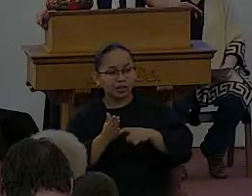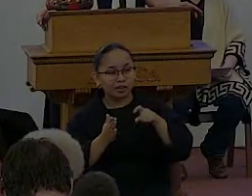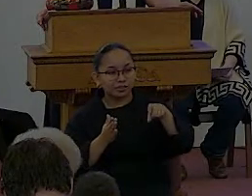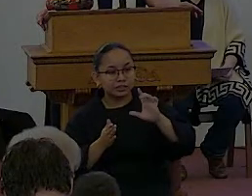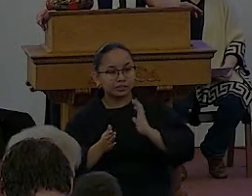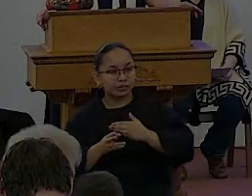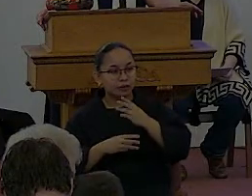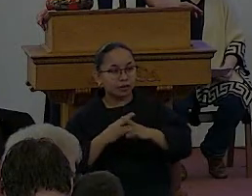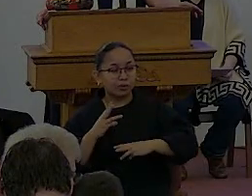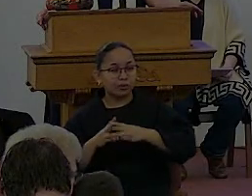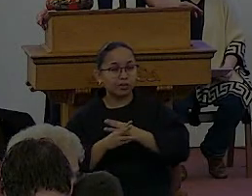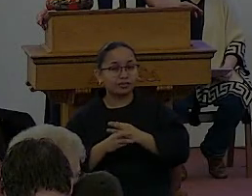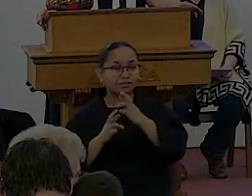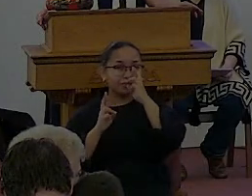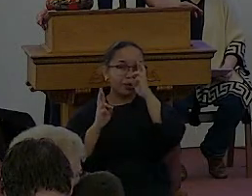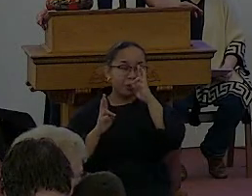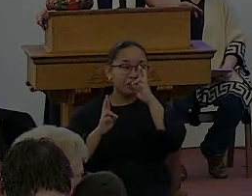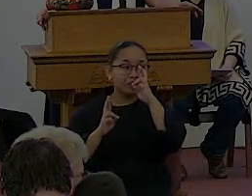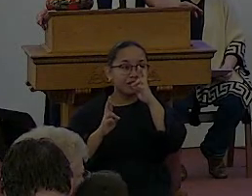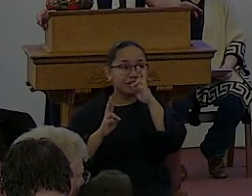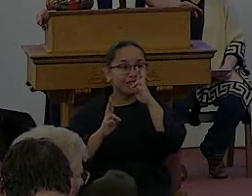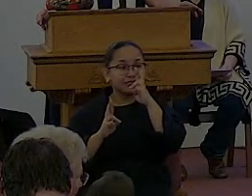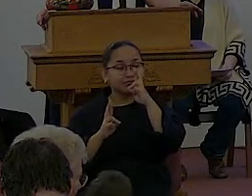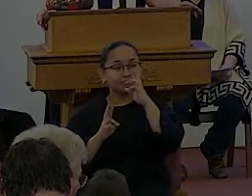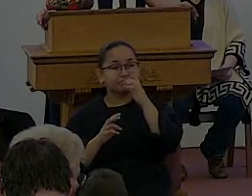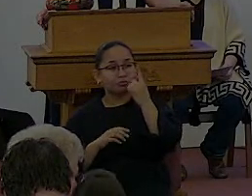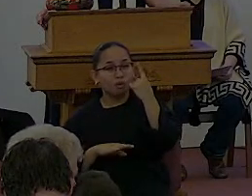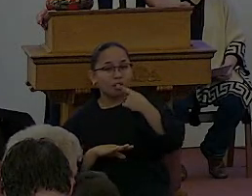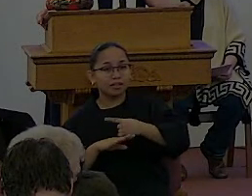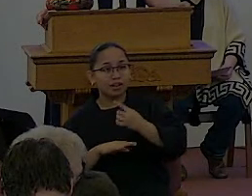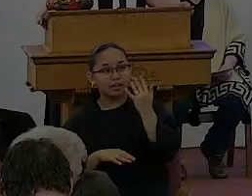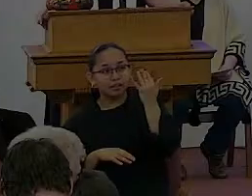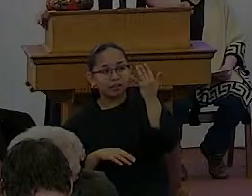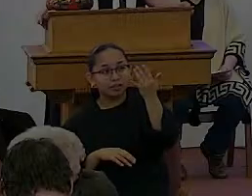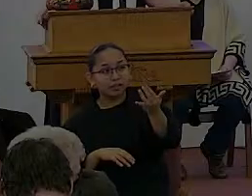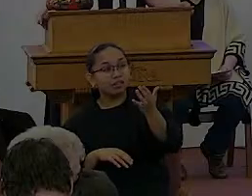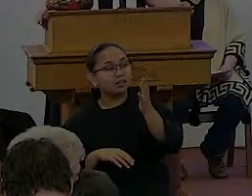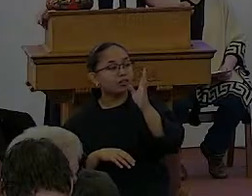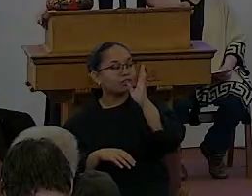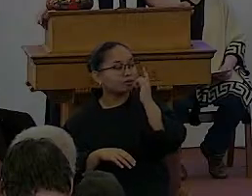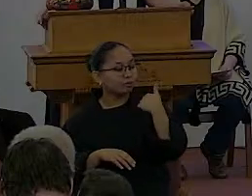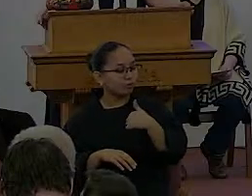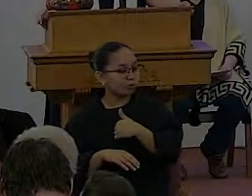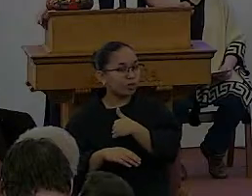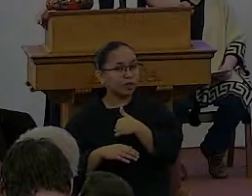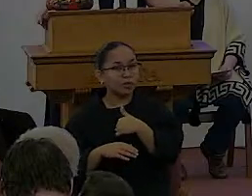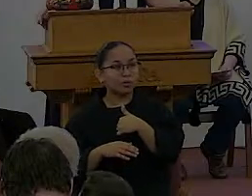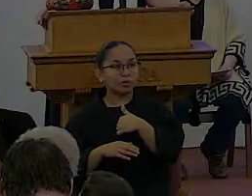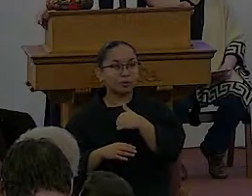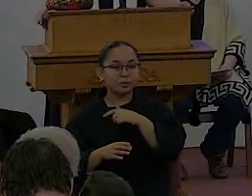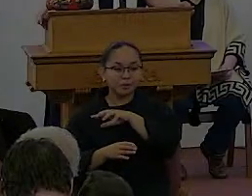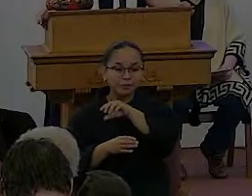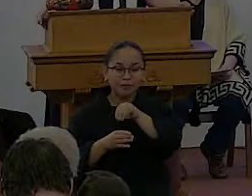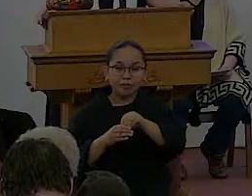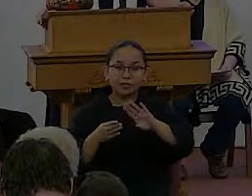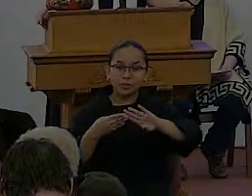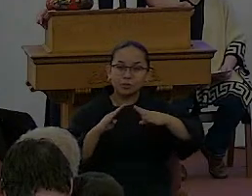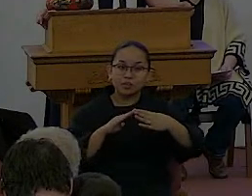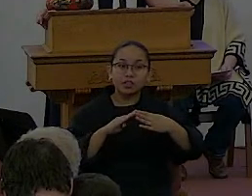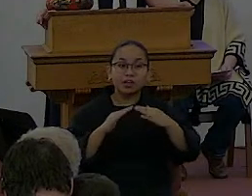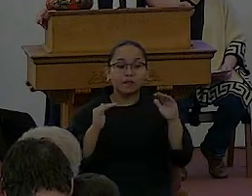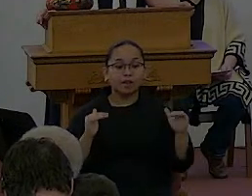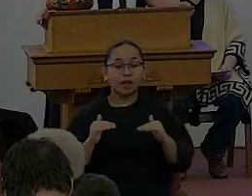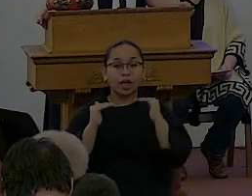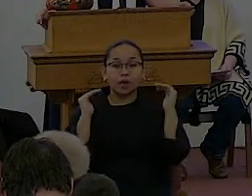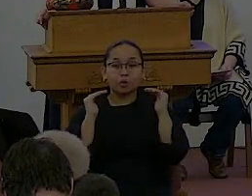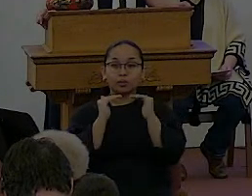hoping that somehow, someday, we will be in a community of equity,